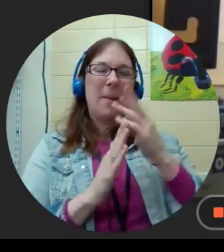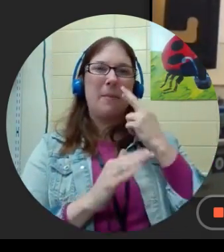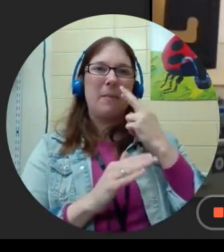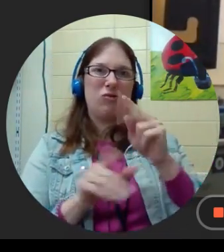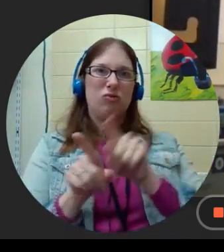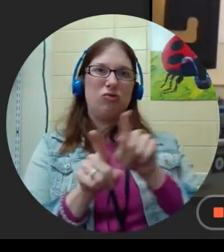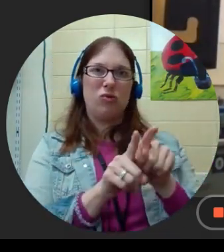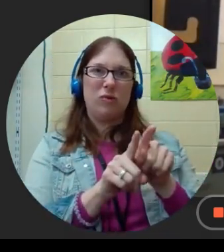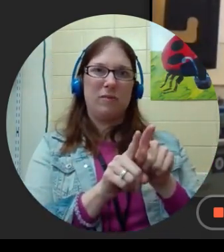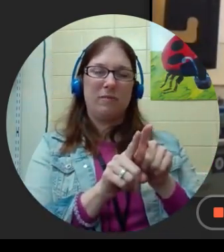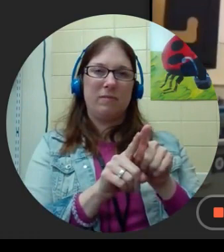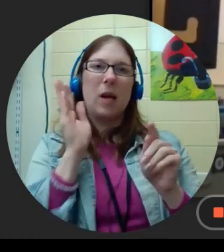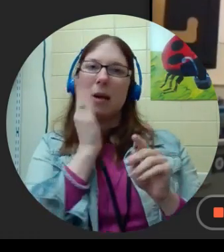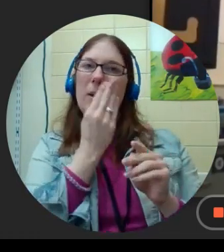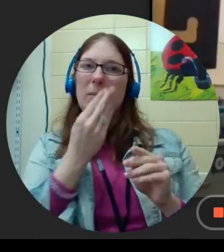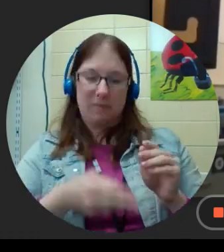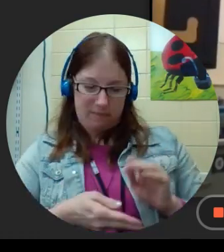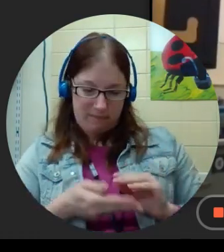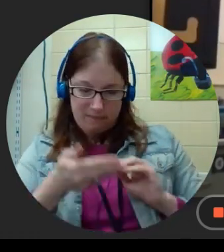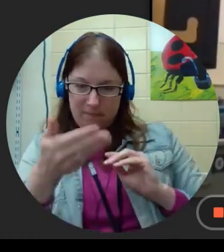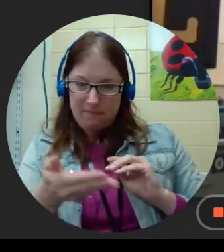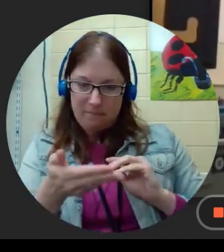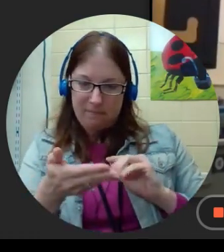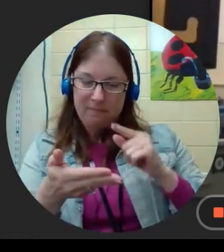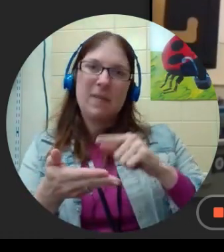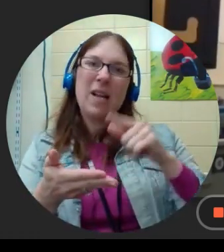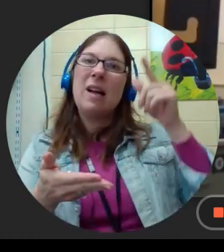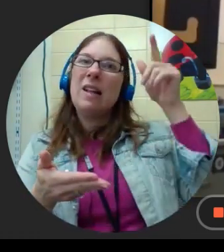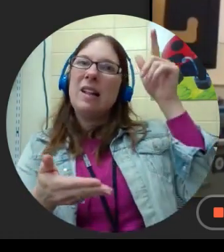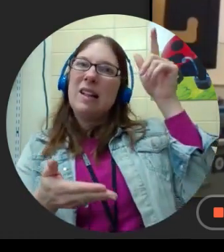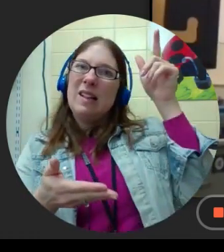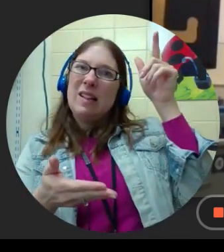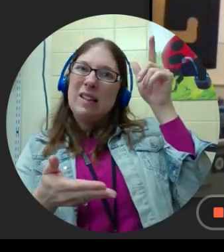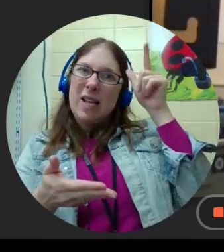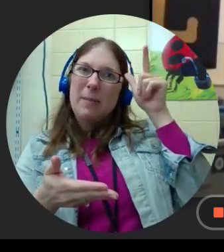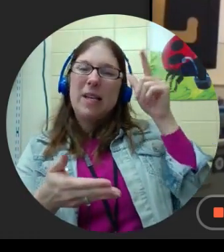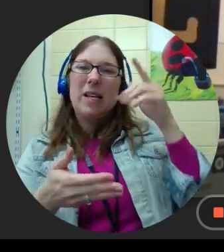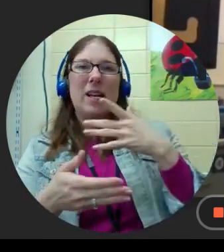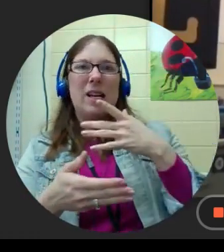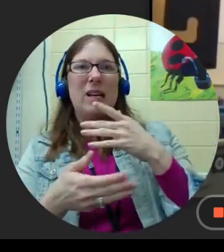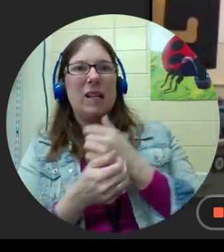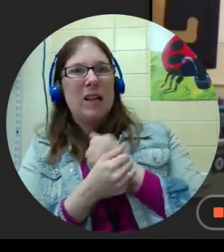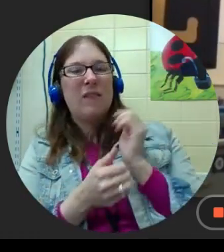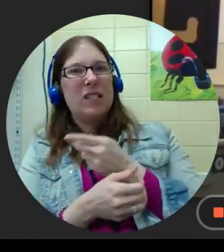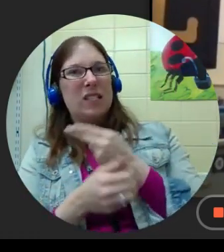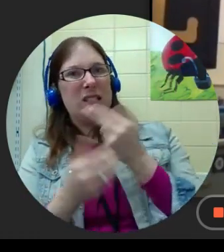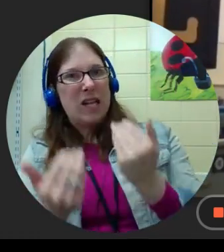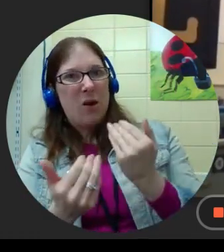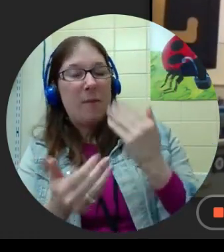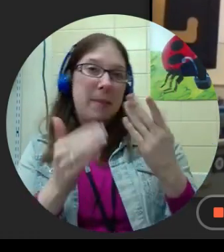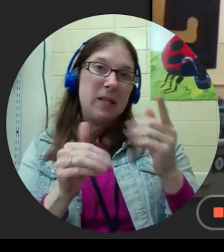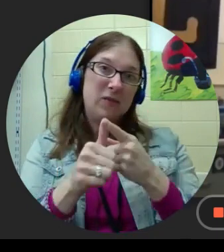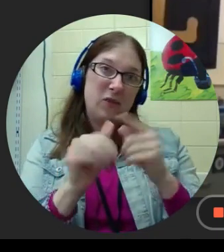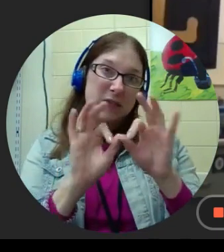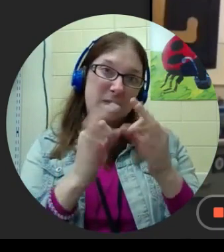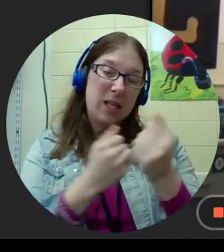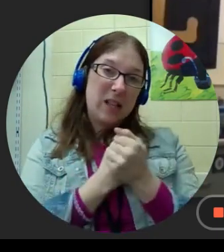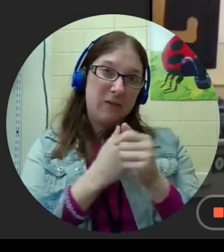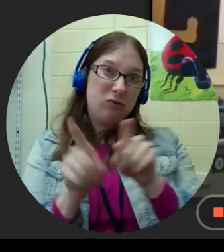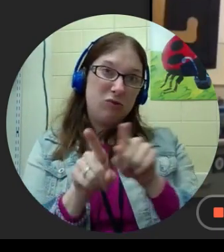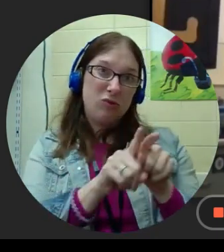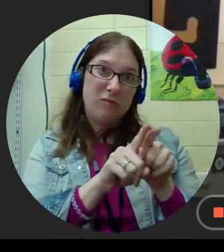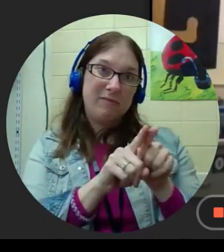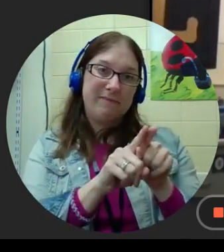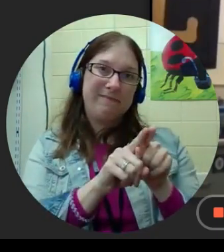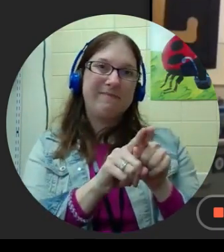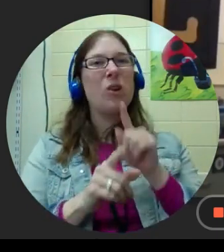napkin. Lappy loved us now, but maybe he had loved his first family too. With all my heart, I wanted him to stay with